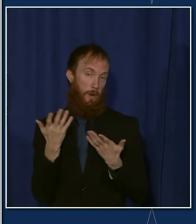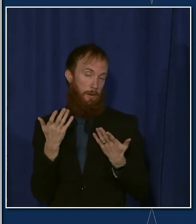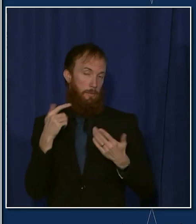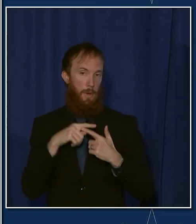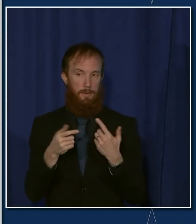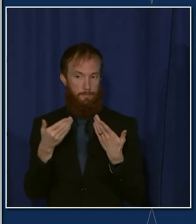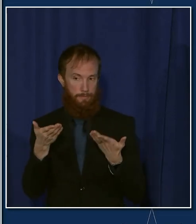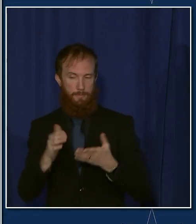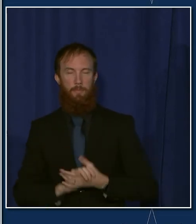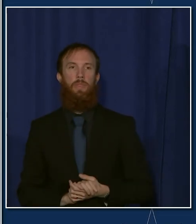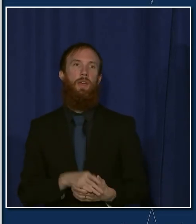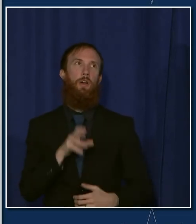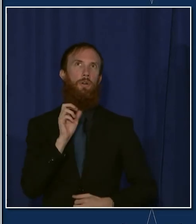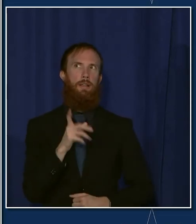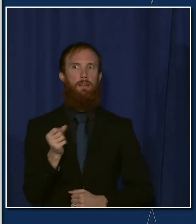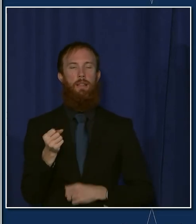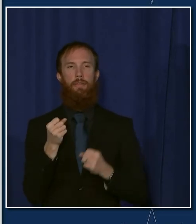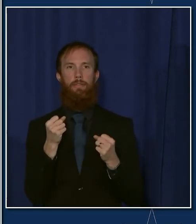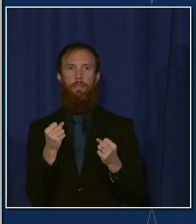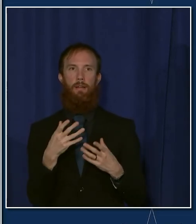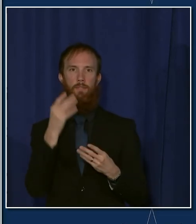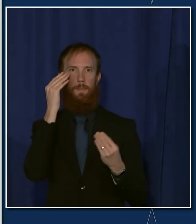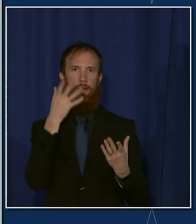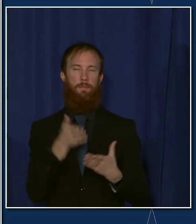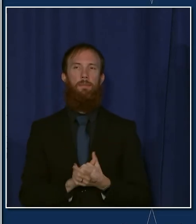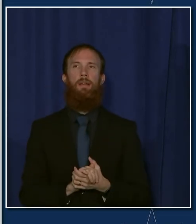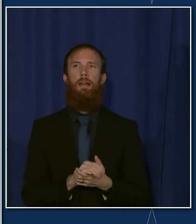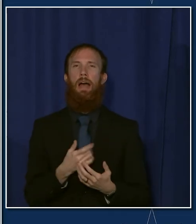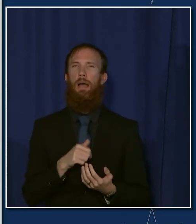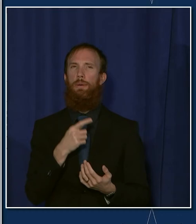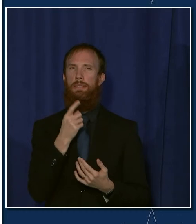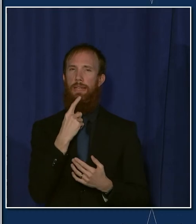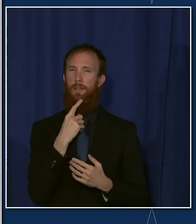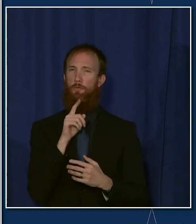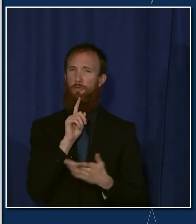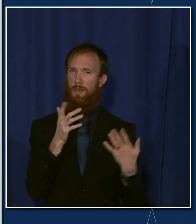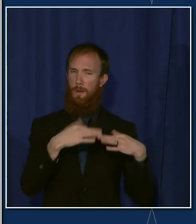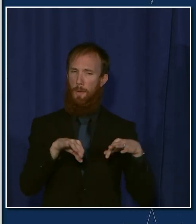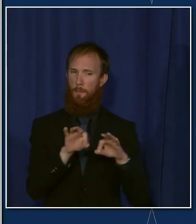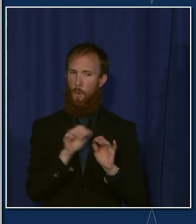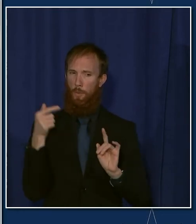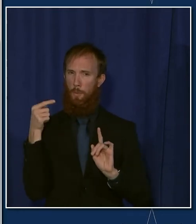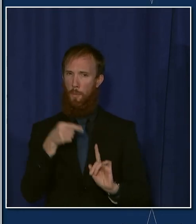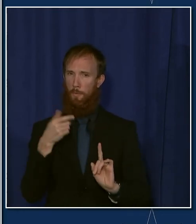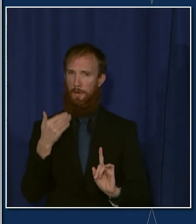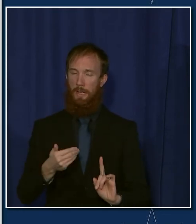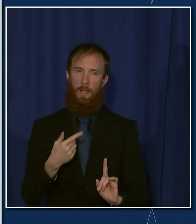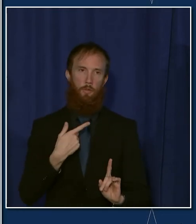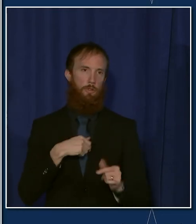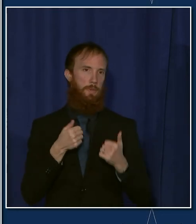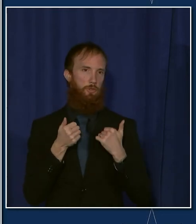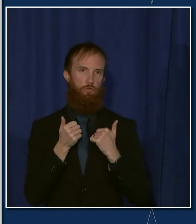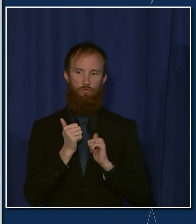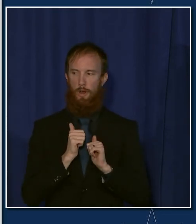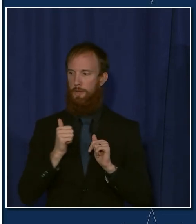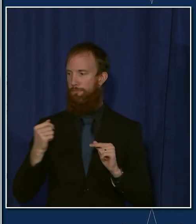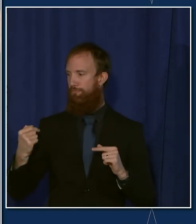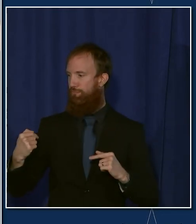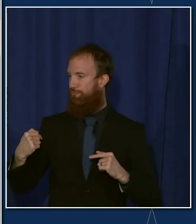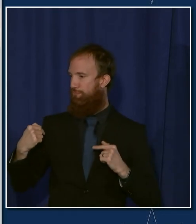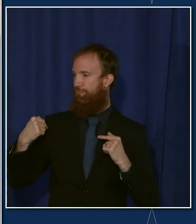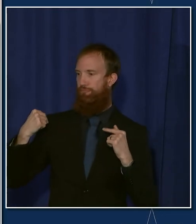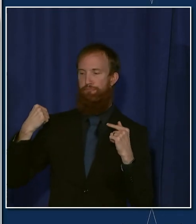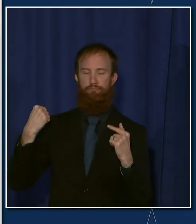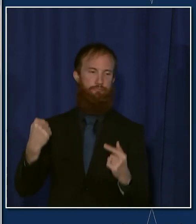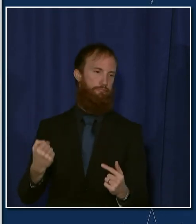So, okay, a lot in there. I would say the bottom line is that we are trying and have been trying all along to